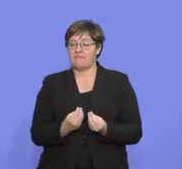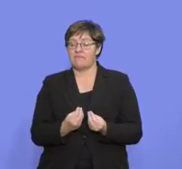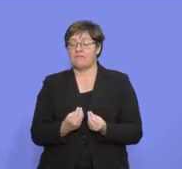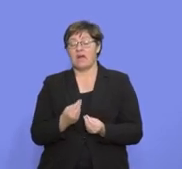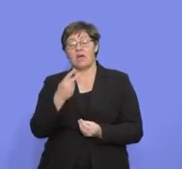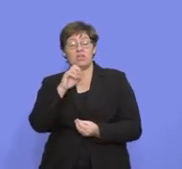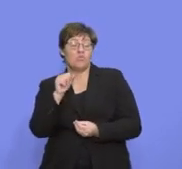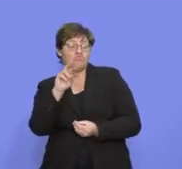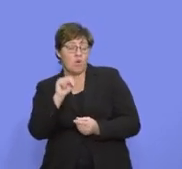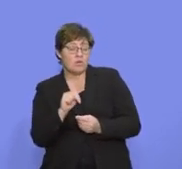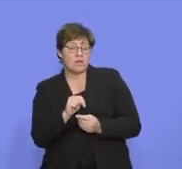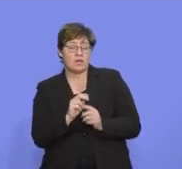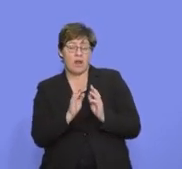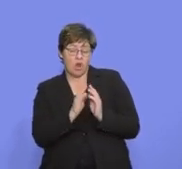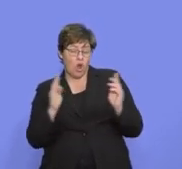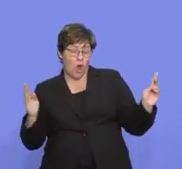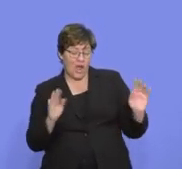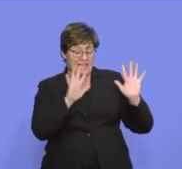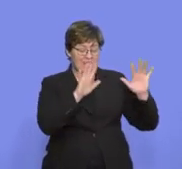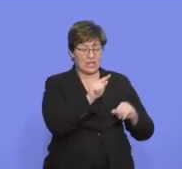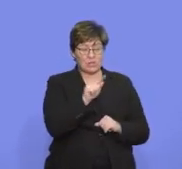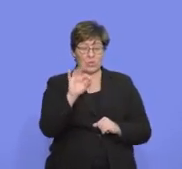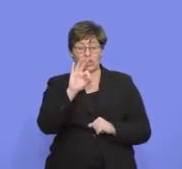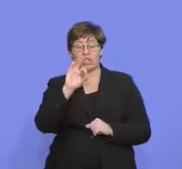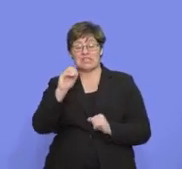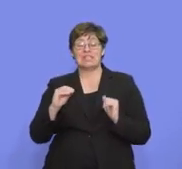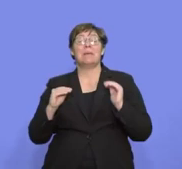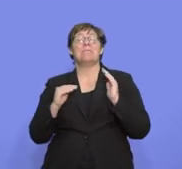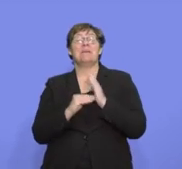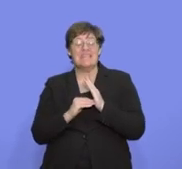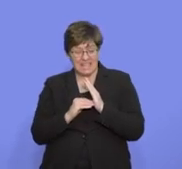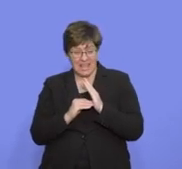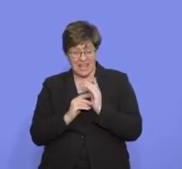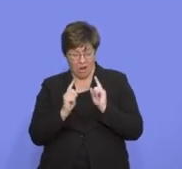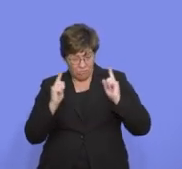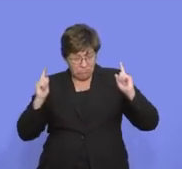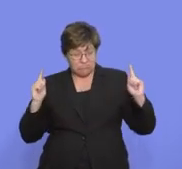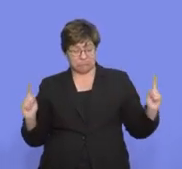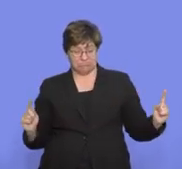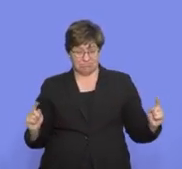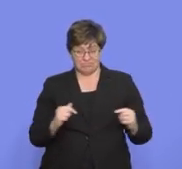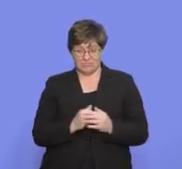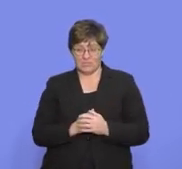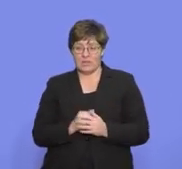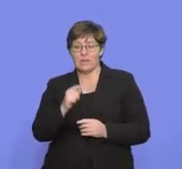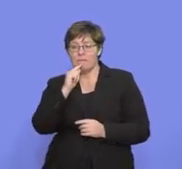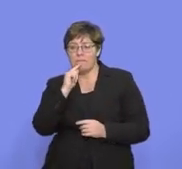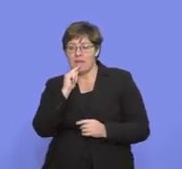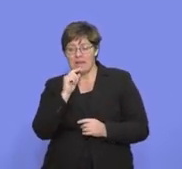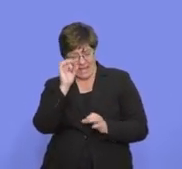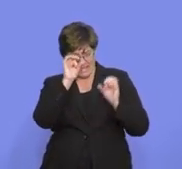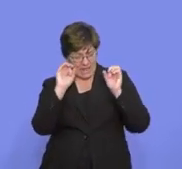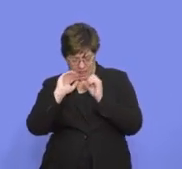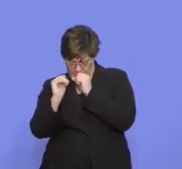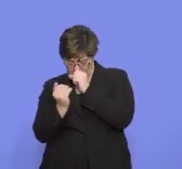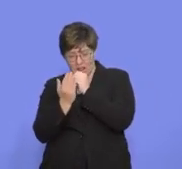be between 10 and 30 meters in length. That is immensely long. And this is a microscopic